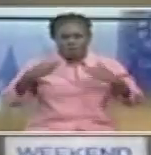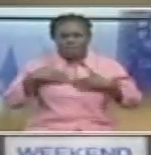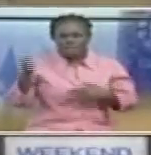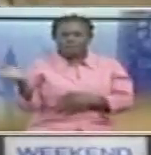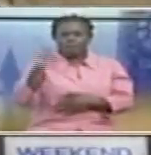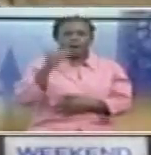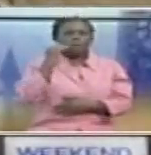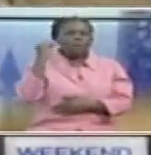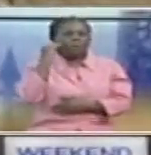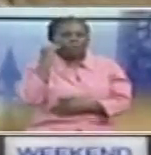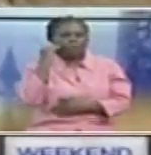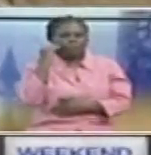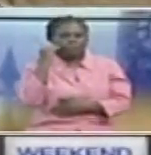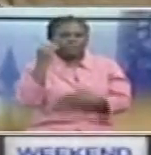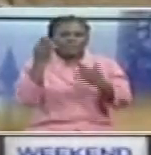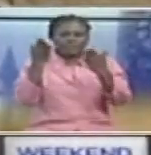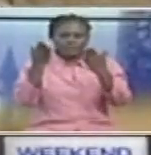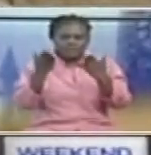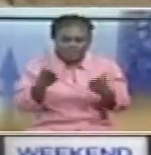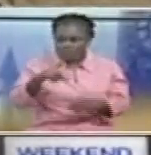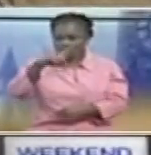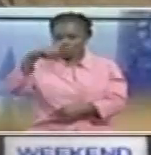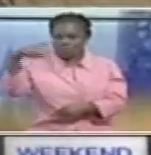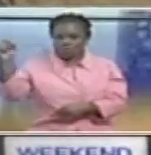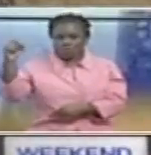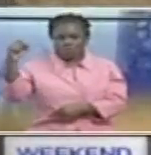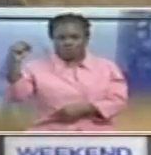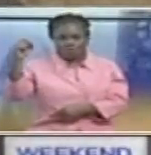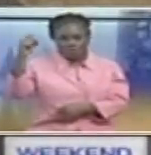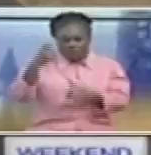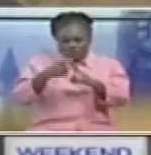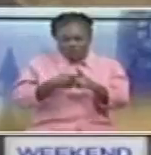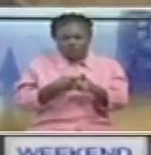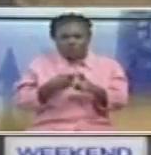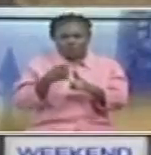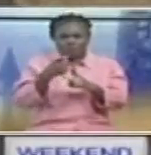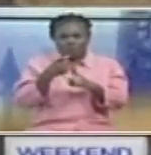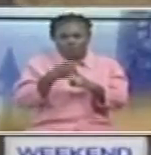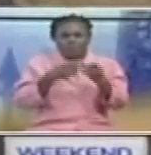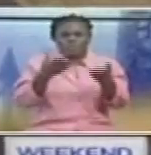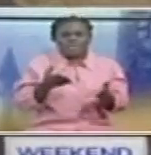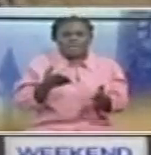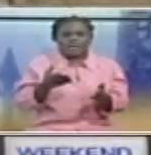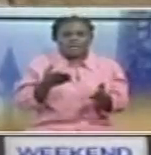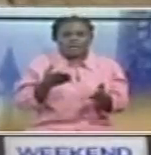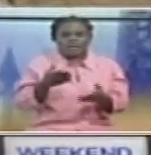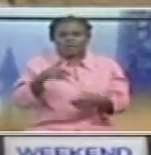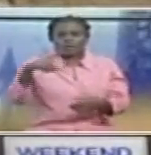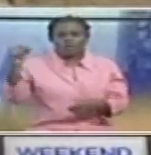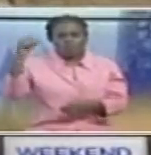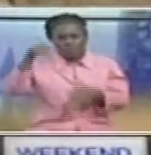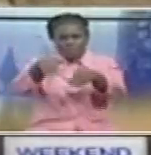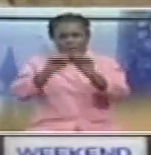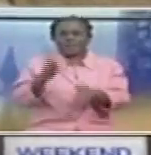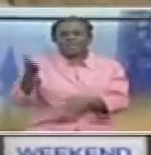home. Sasa walienda sasa kutoka Mindu walienda wakasika